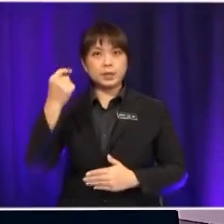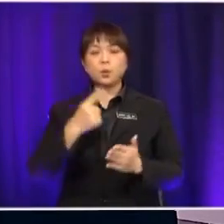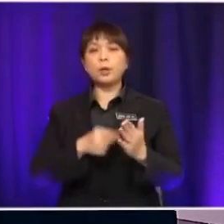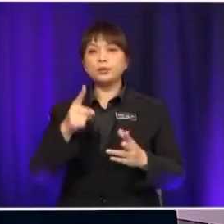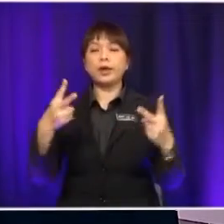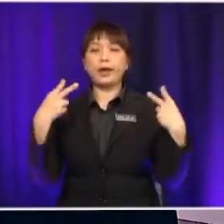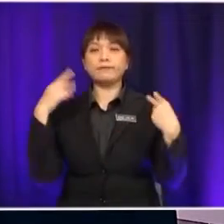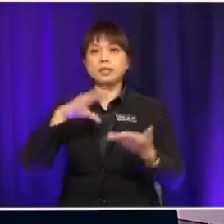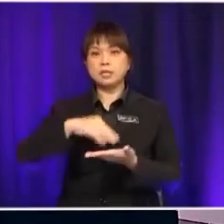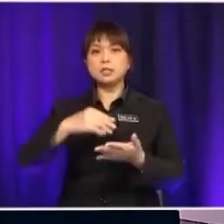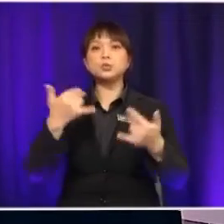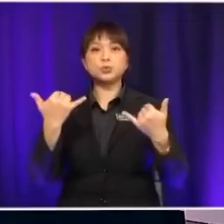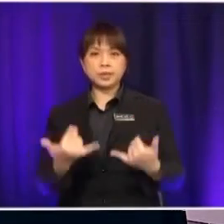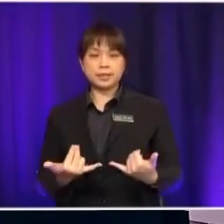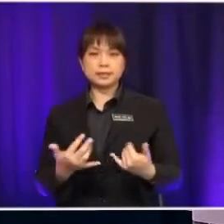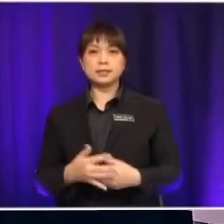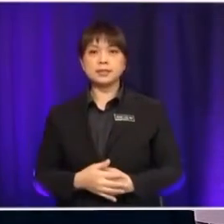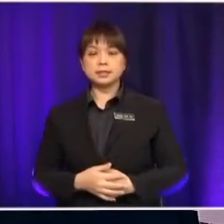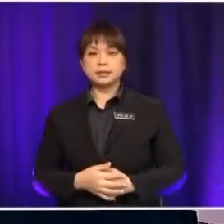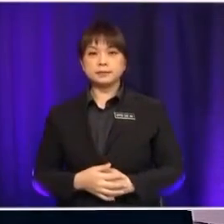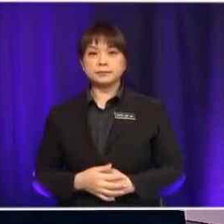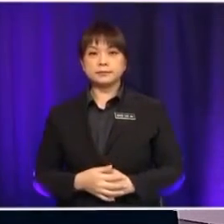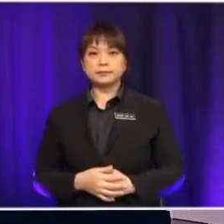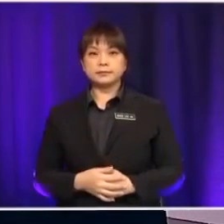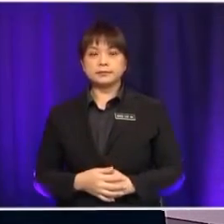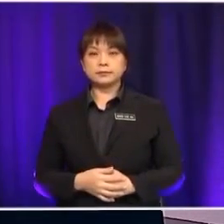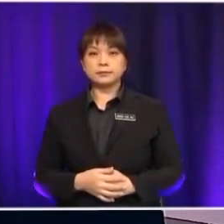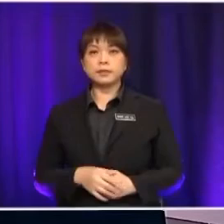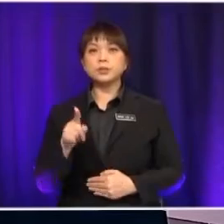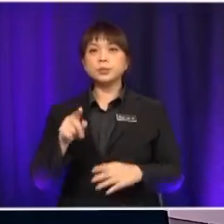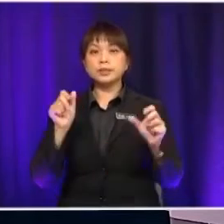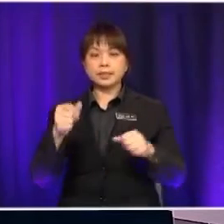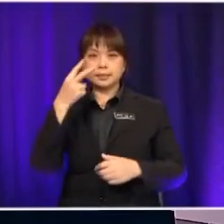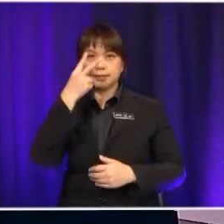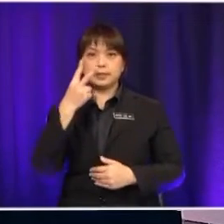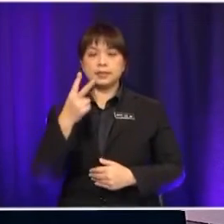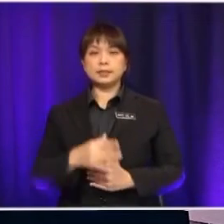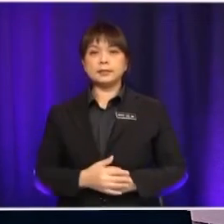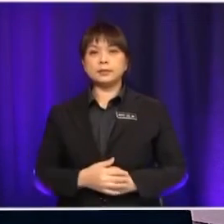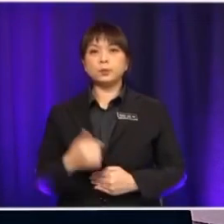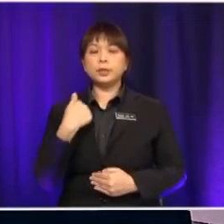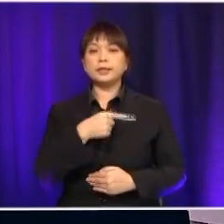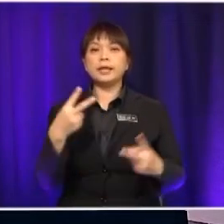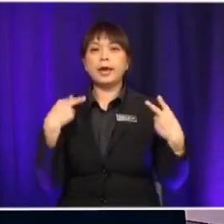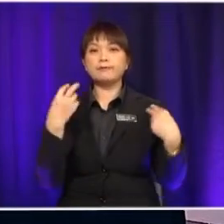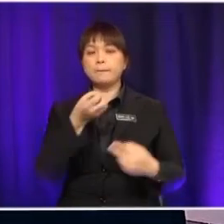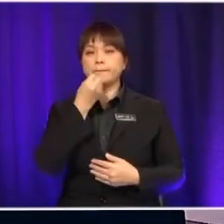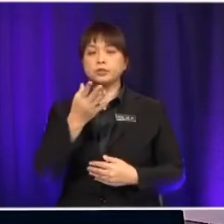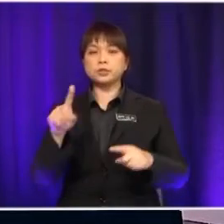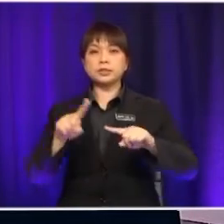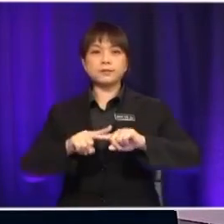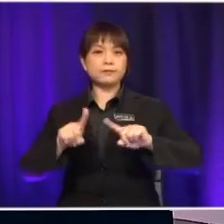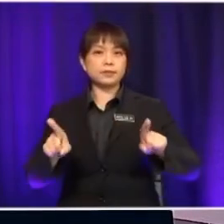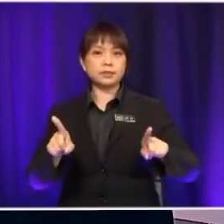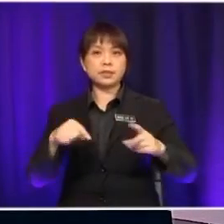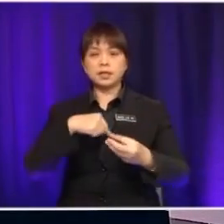Okay, a summary of our lesson today. So okay, as you can see just now, right, we have mentions about the differences and